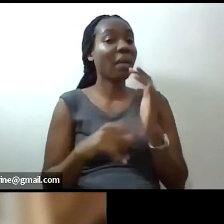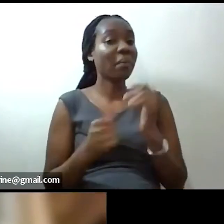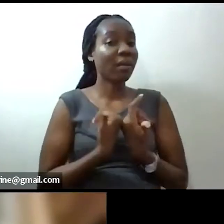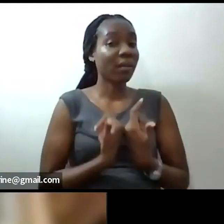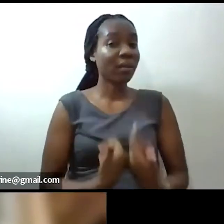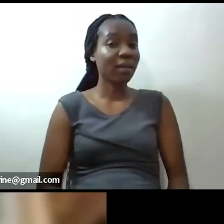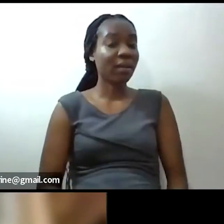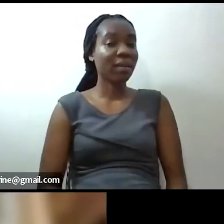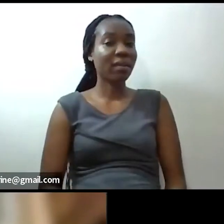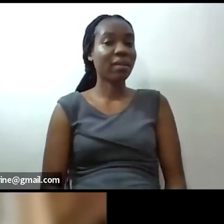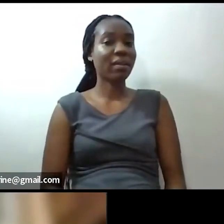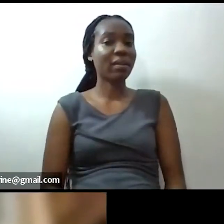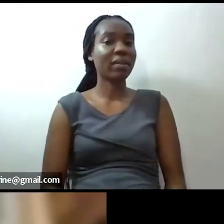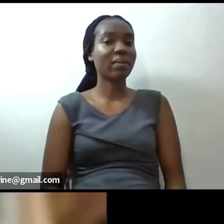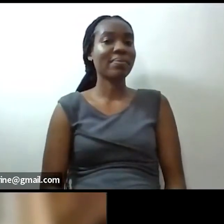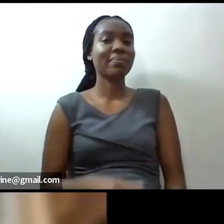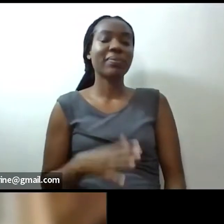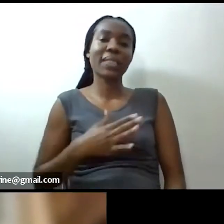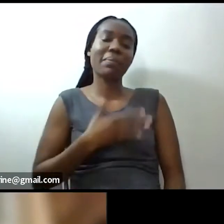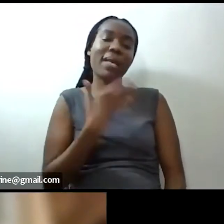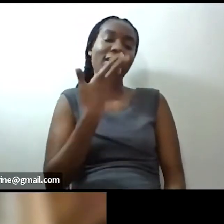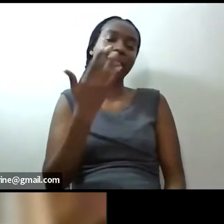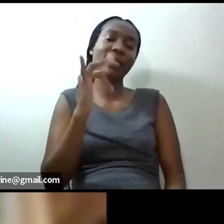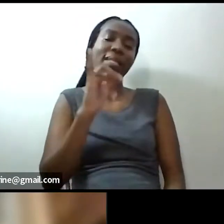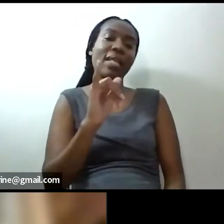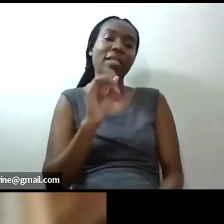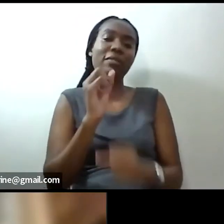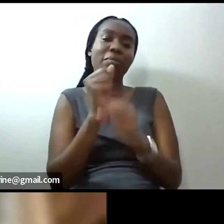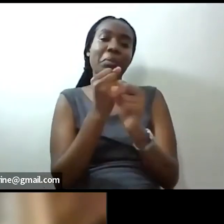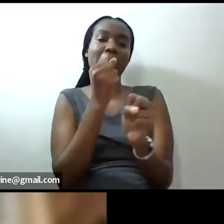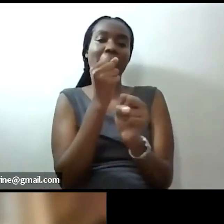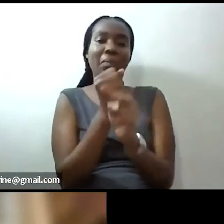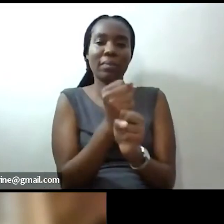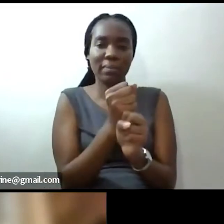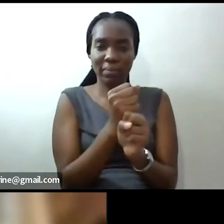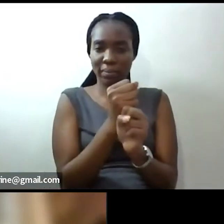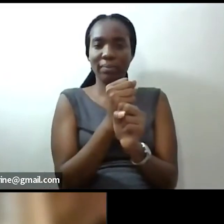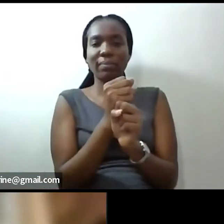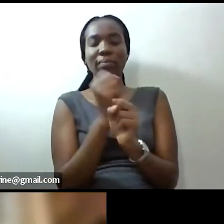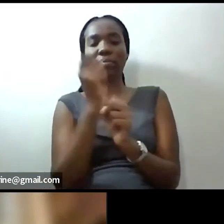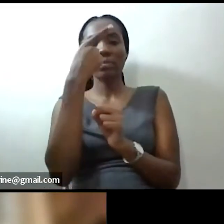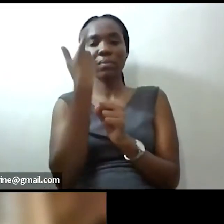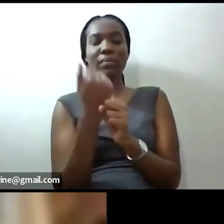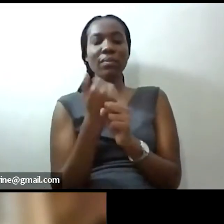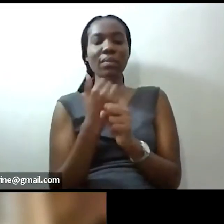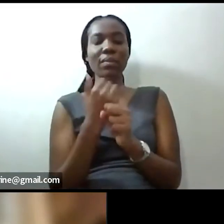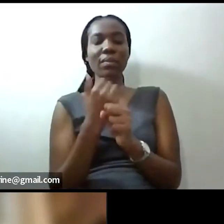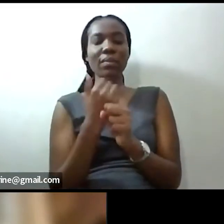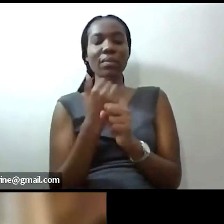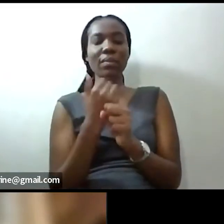I may not be able to answer that in the sense that I do not know whether that period they were